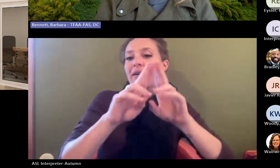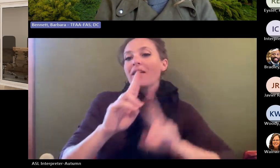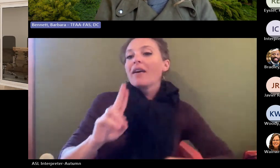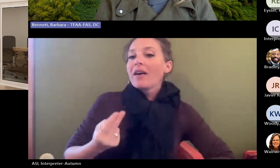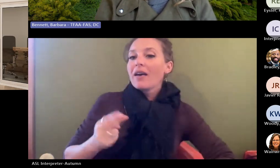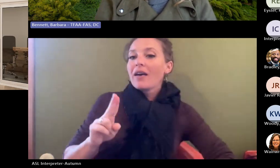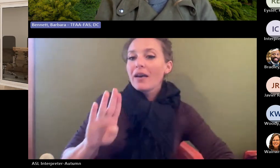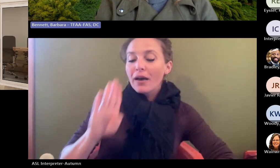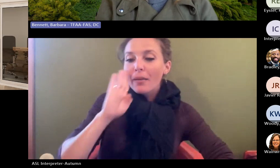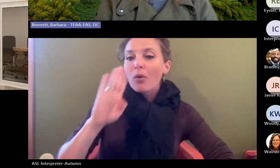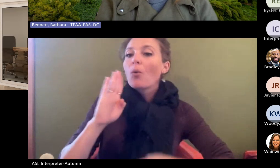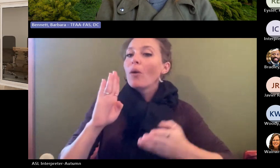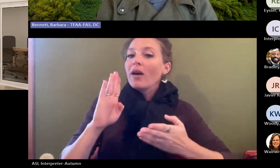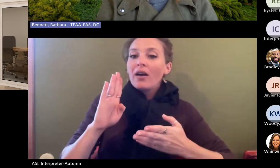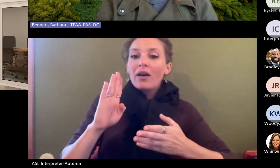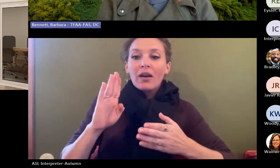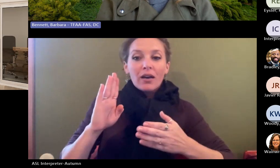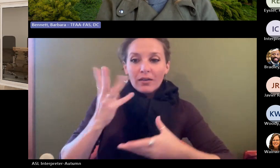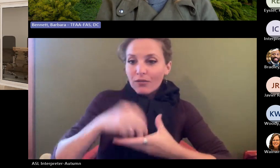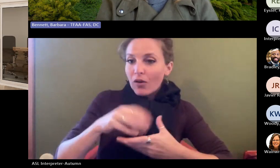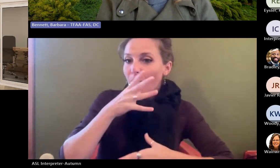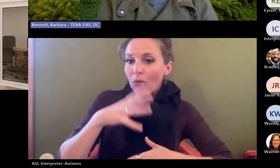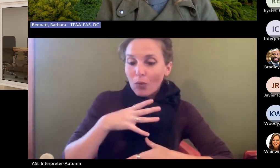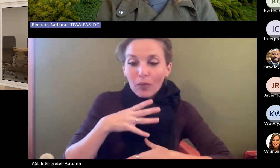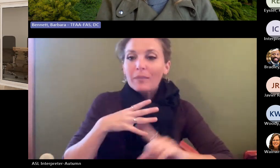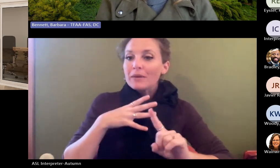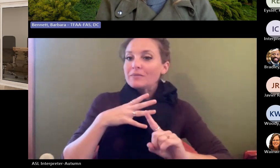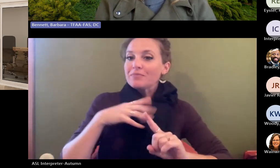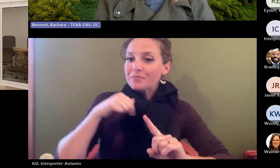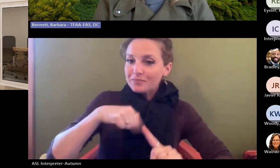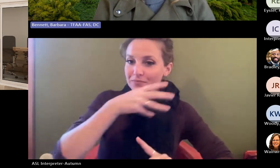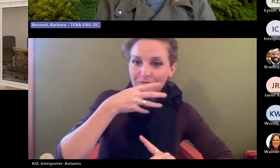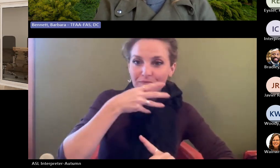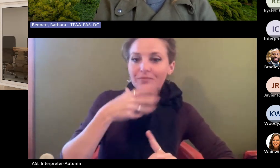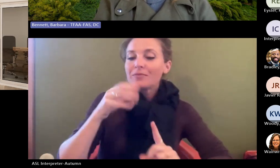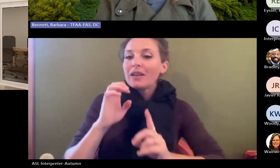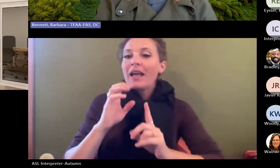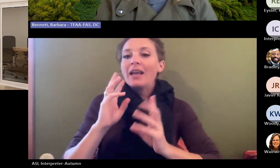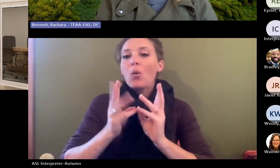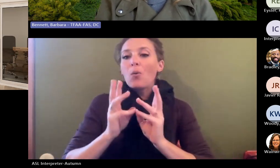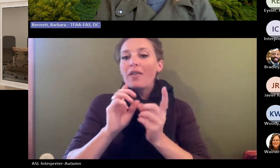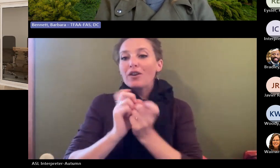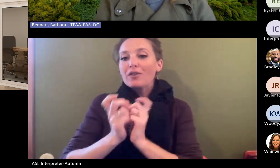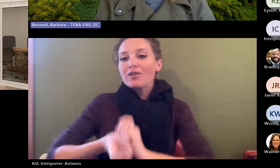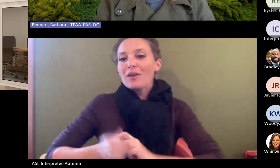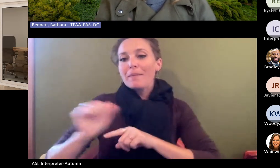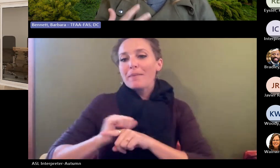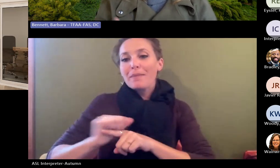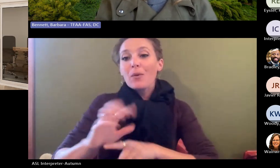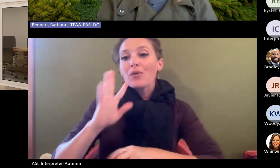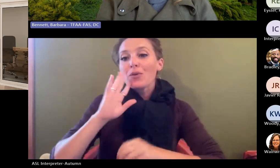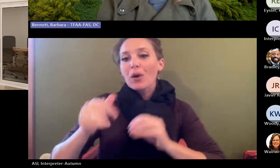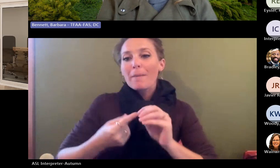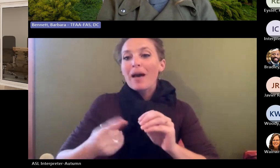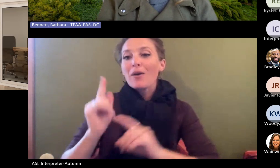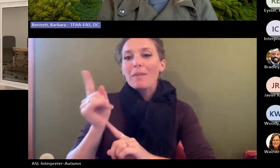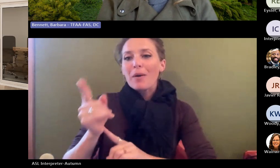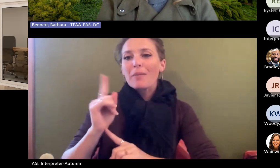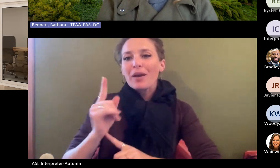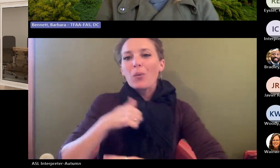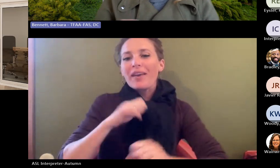climate smart practices in our interview series that we'll talk about in just a moment. So that will be one way that we support